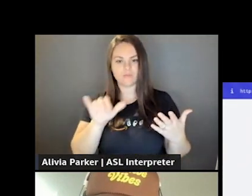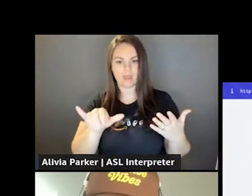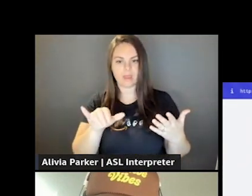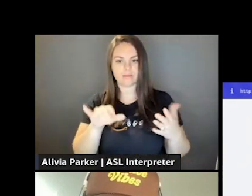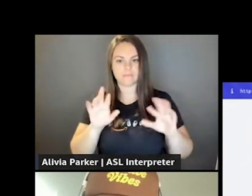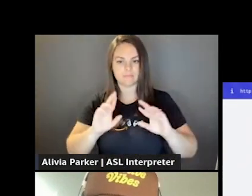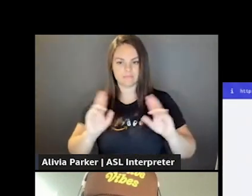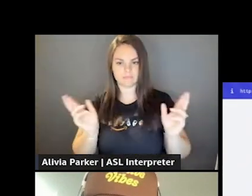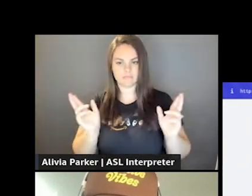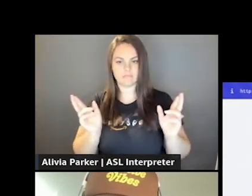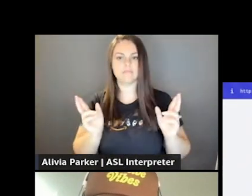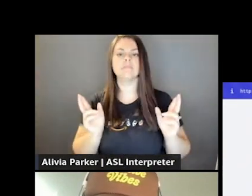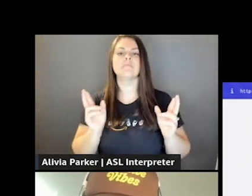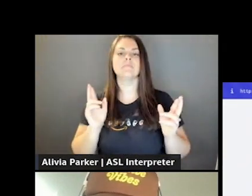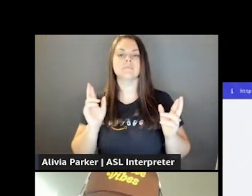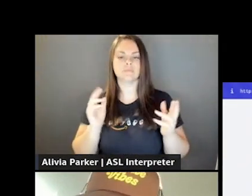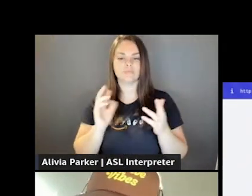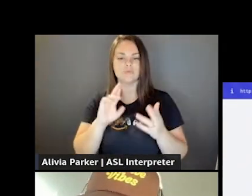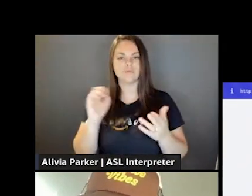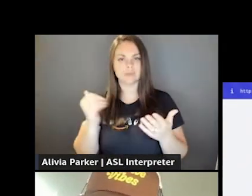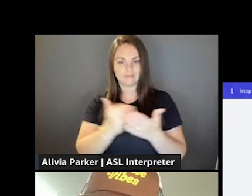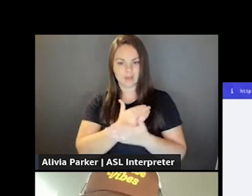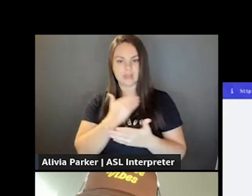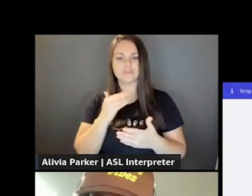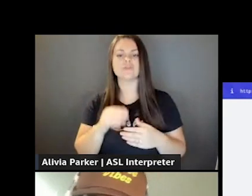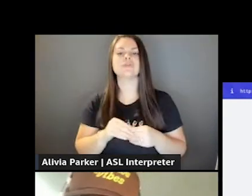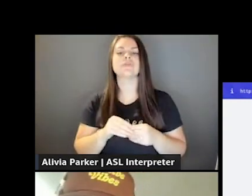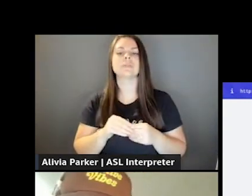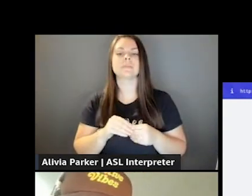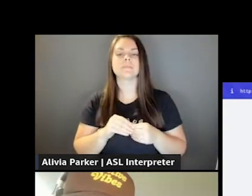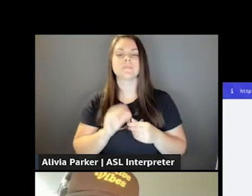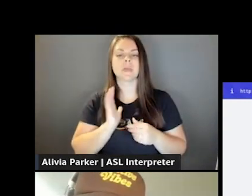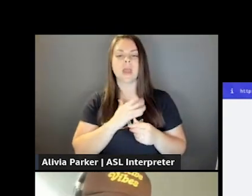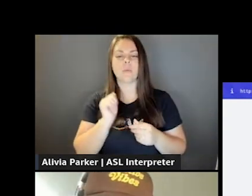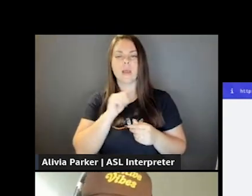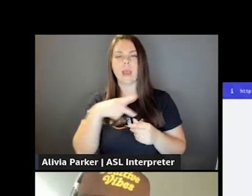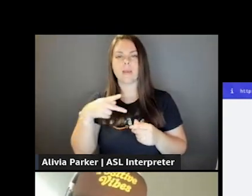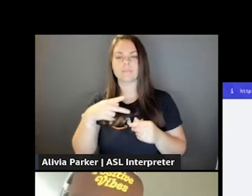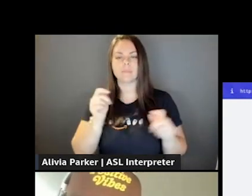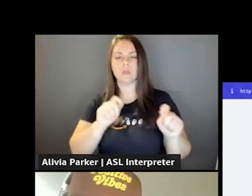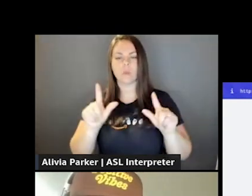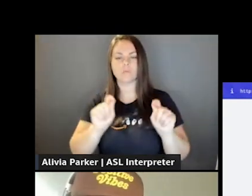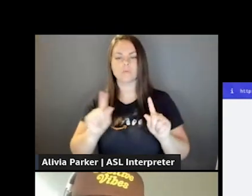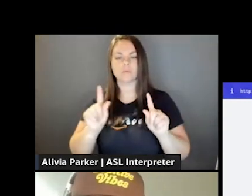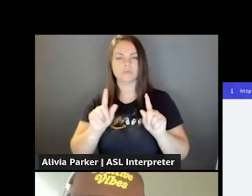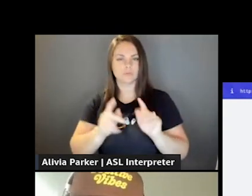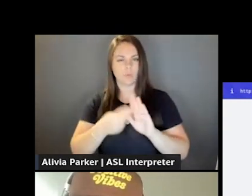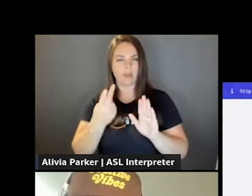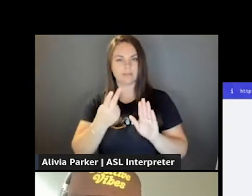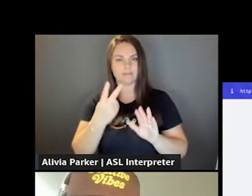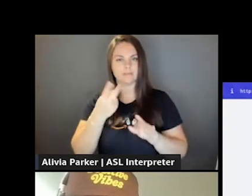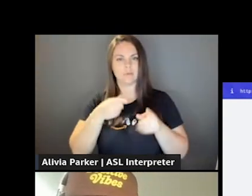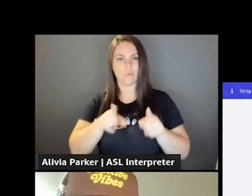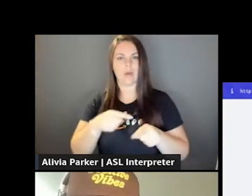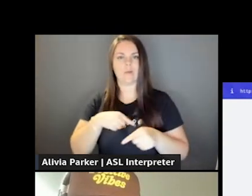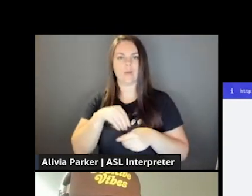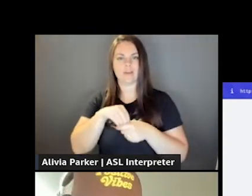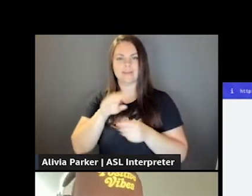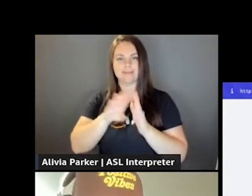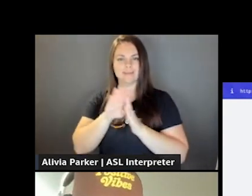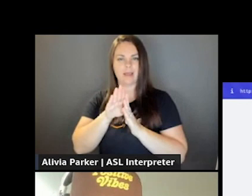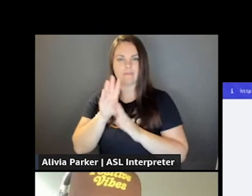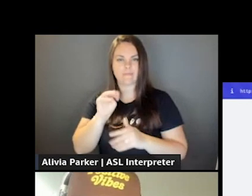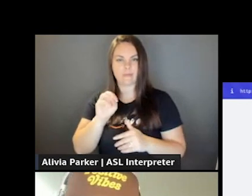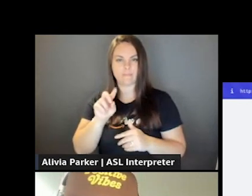So we'll give it a refresh. Our application loads twice when we're in dev mode. That's why you see this here, but you get this. And I never did